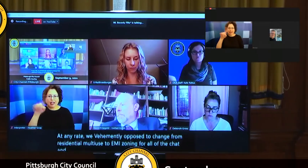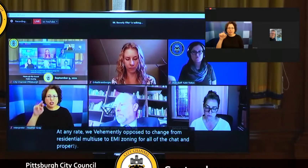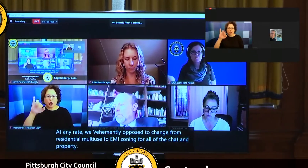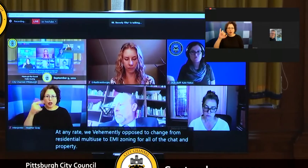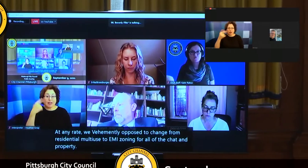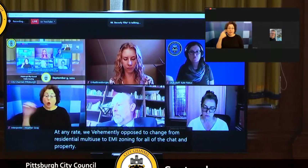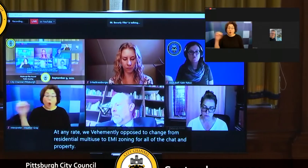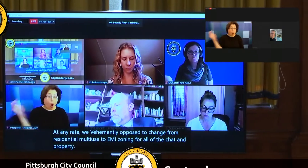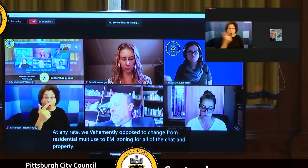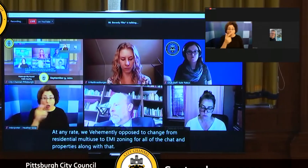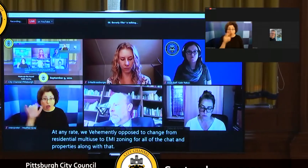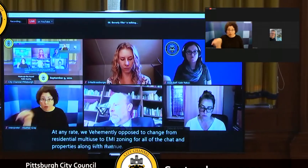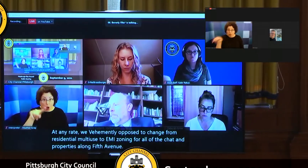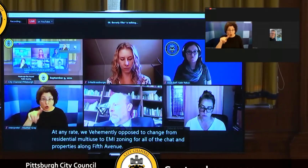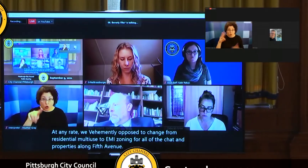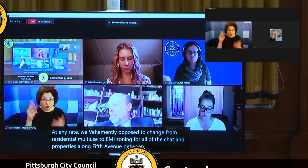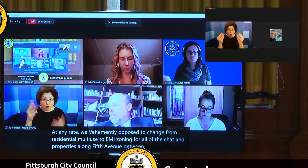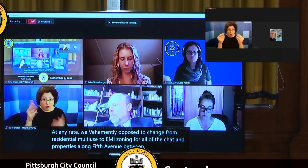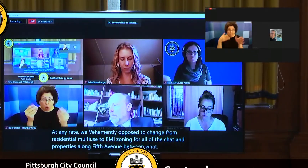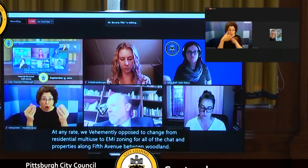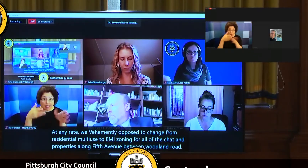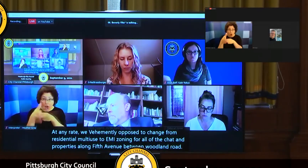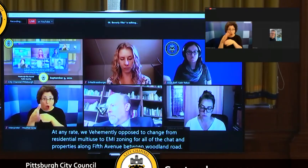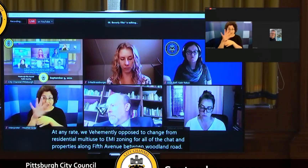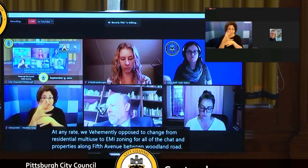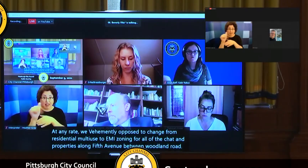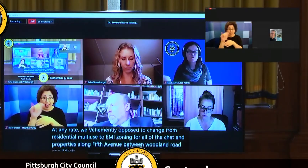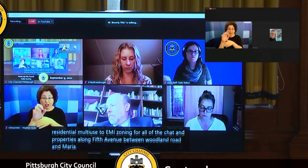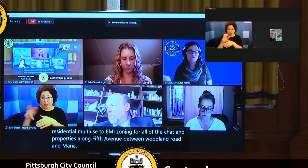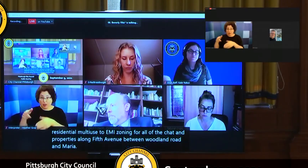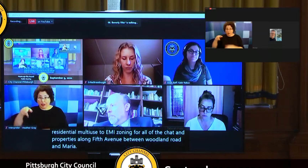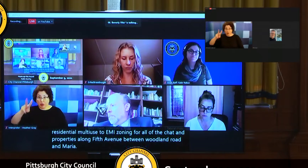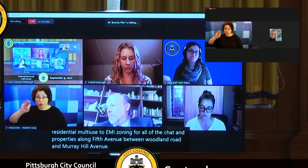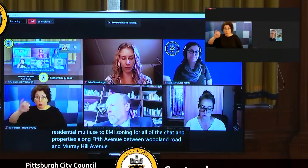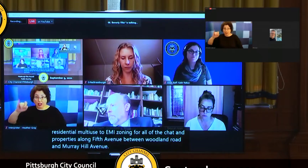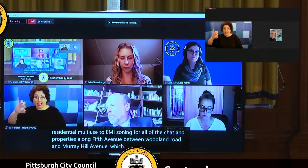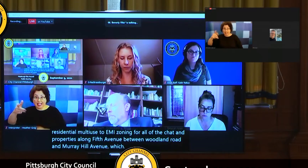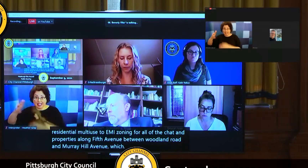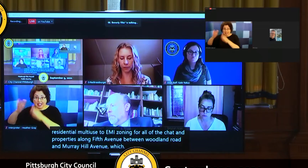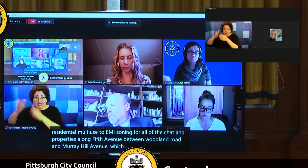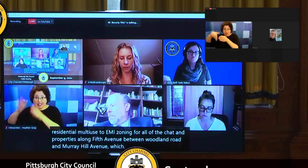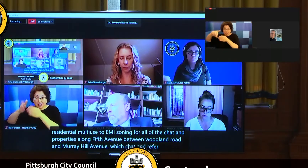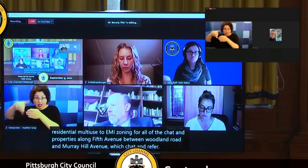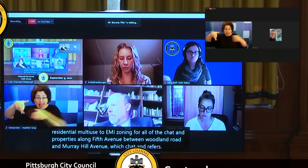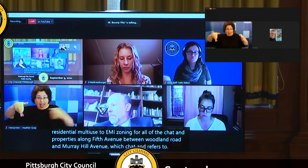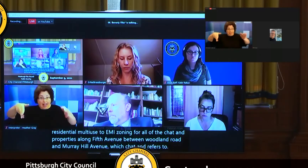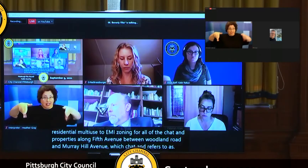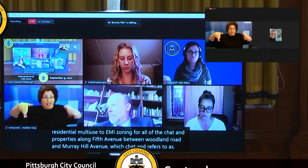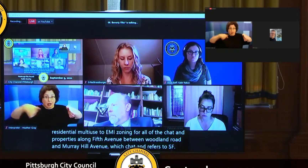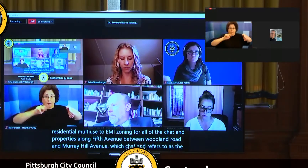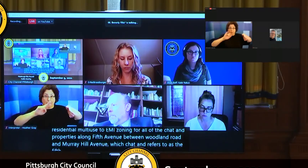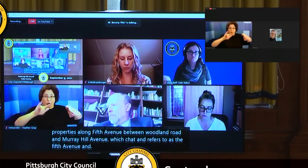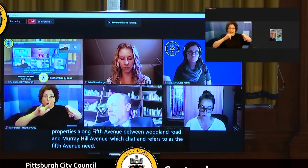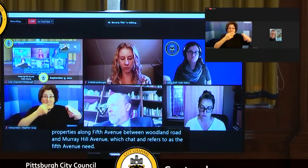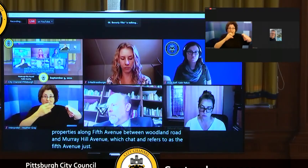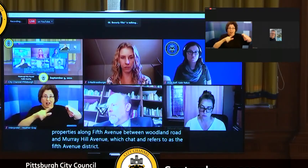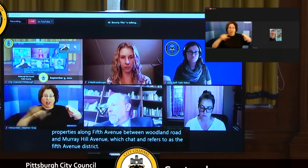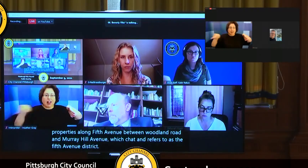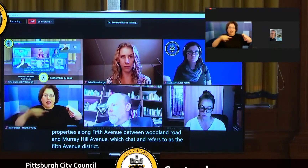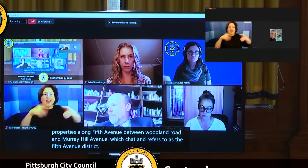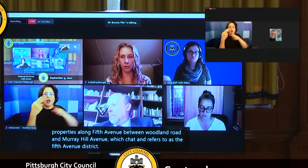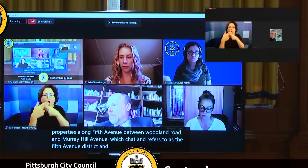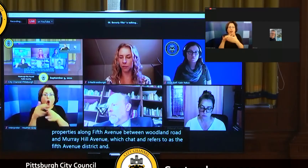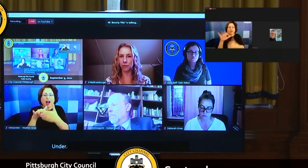Fifth Avenue between Woodland Road and Murray Hill Avenue, which Chatham refers to as the Fifth Avenue District. Under